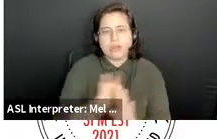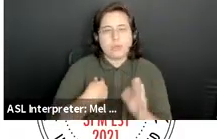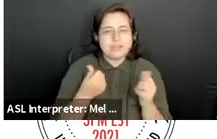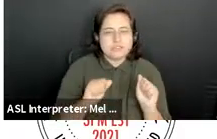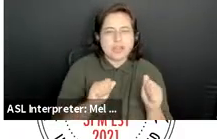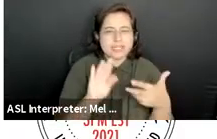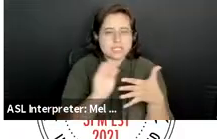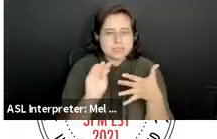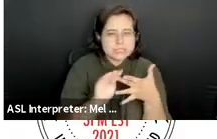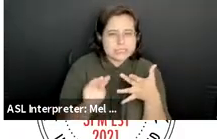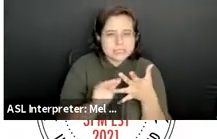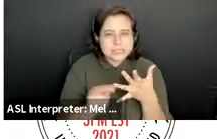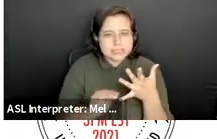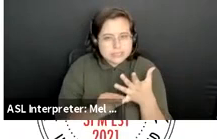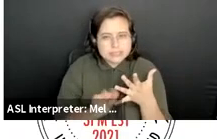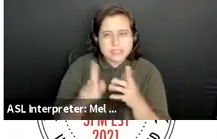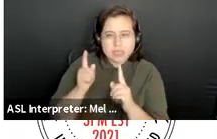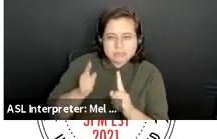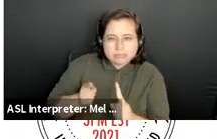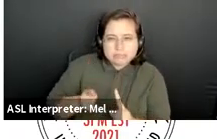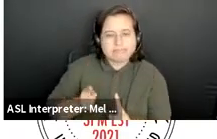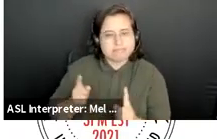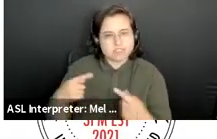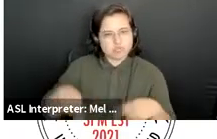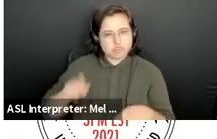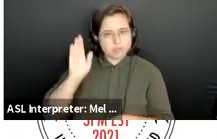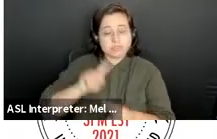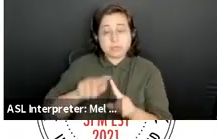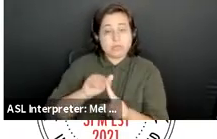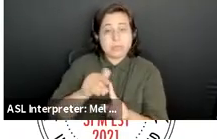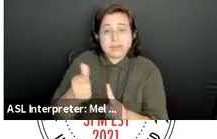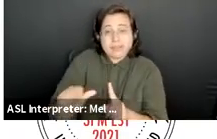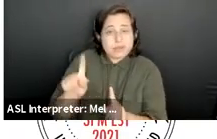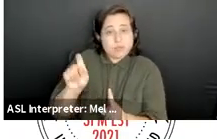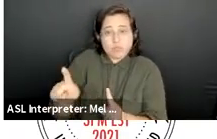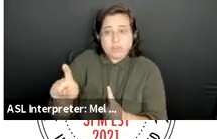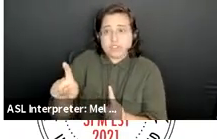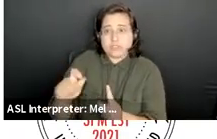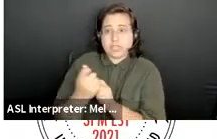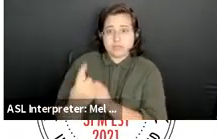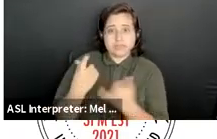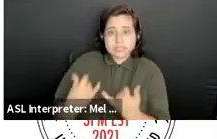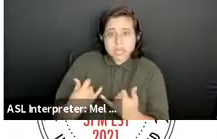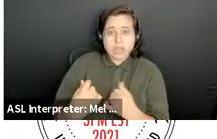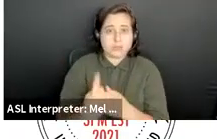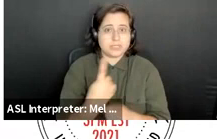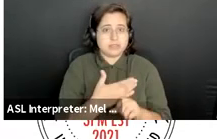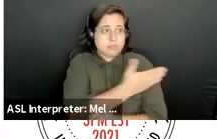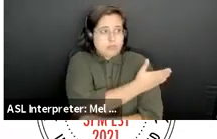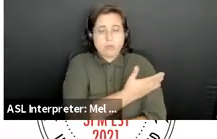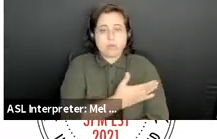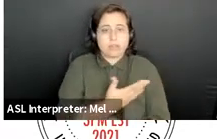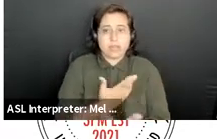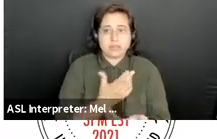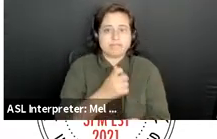key themes. And also just to remind you that any questions you're sending us now or have sent us previously that aren't answered here